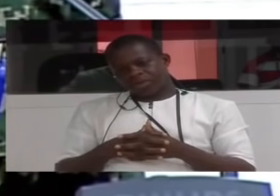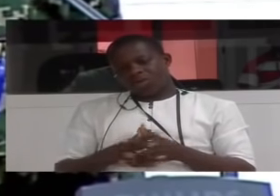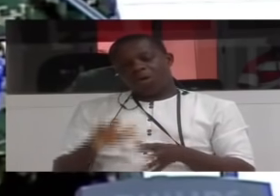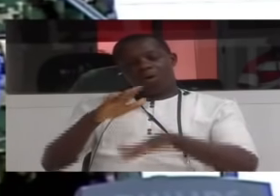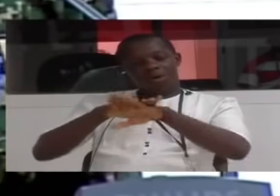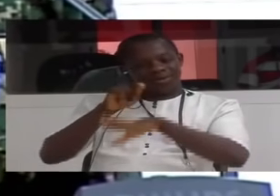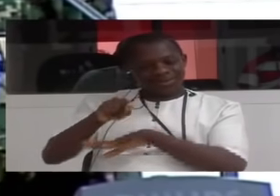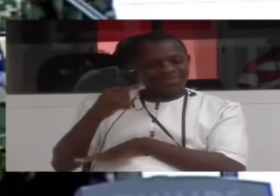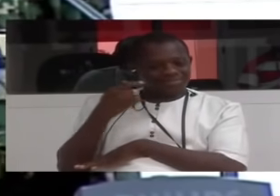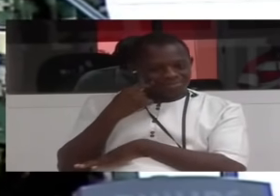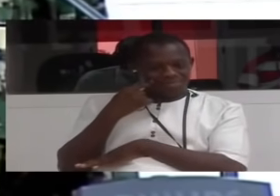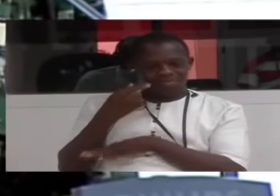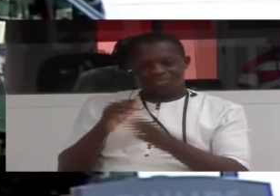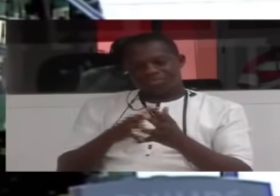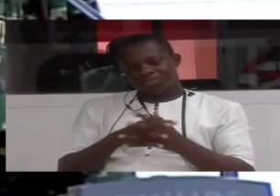bobu. That day,